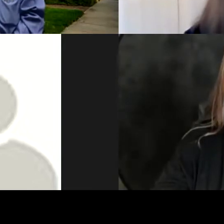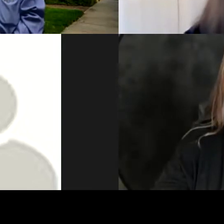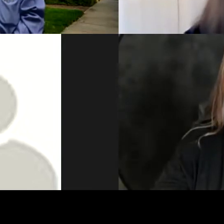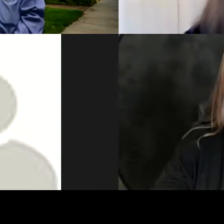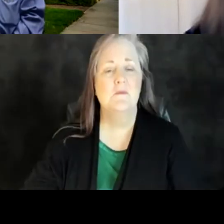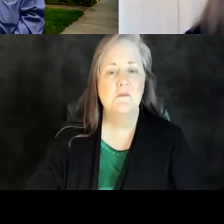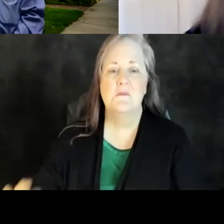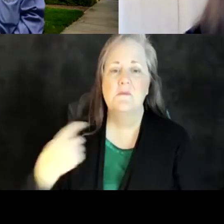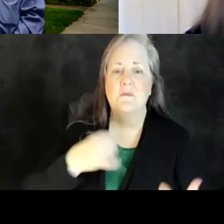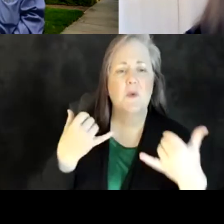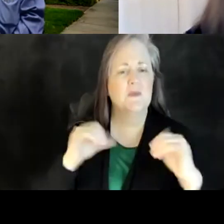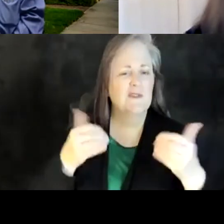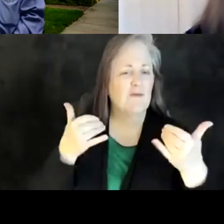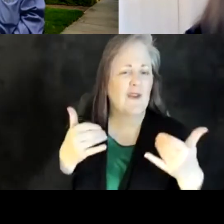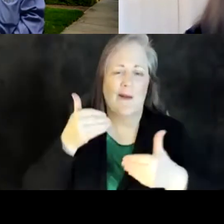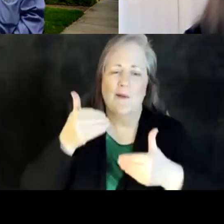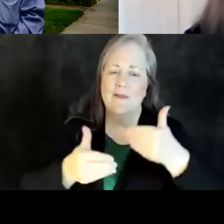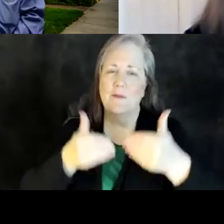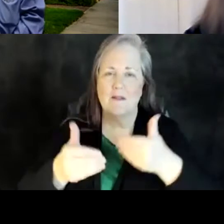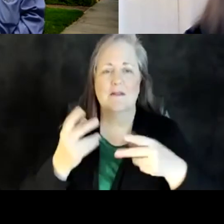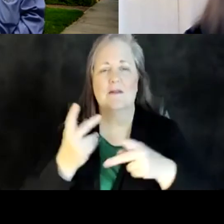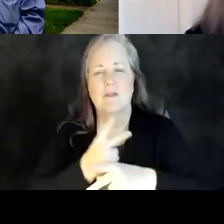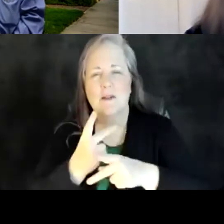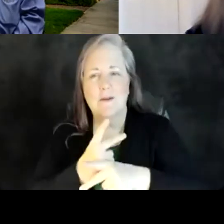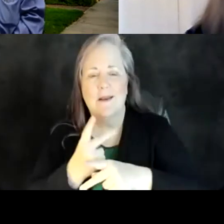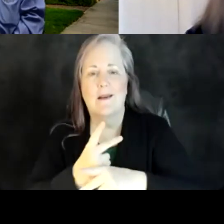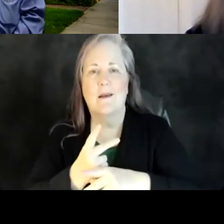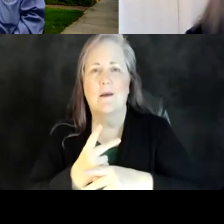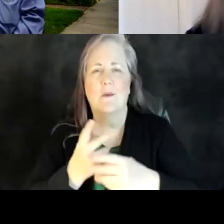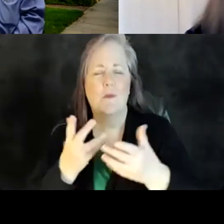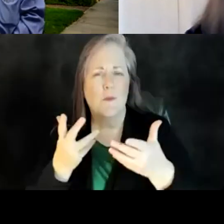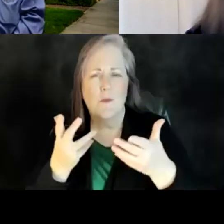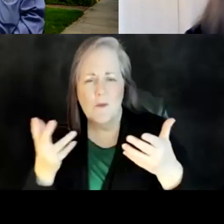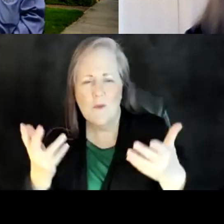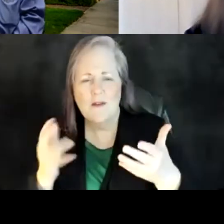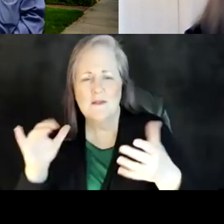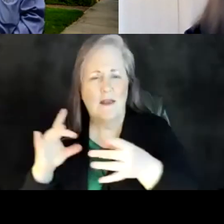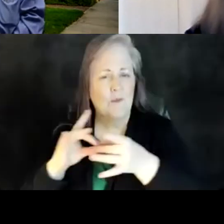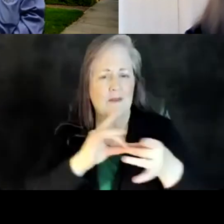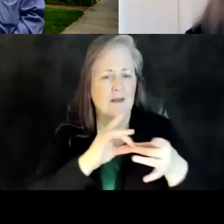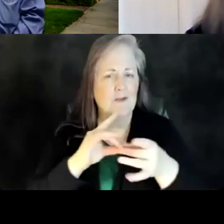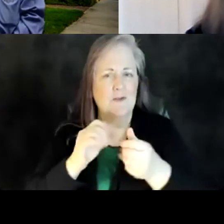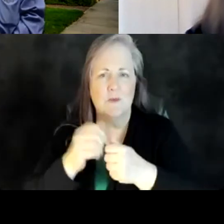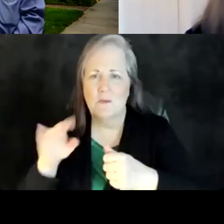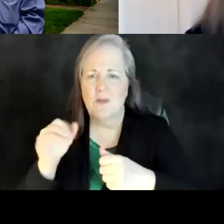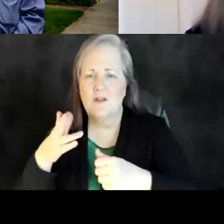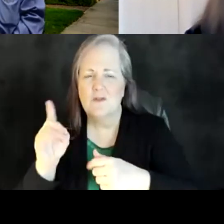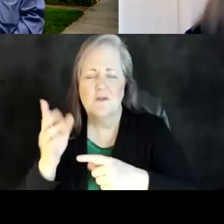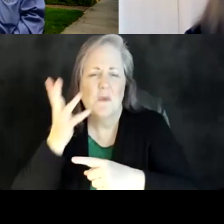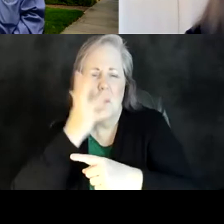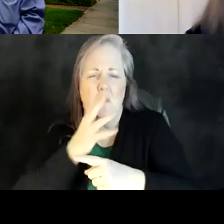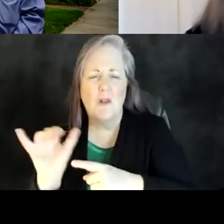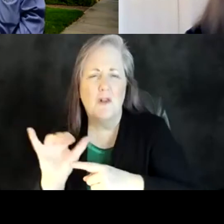We're still in the process of figuring out what that relationship with Blue Shield is going to look